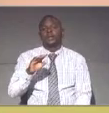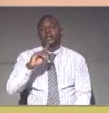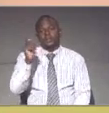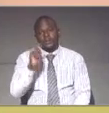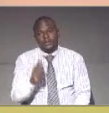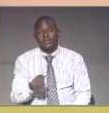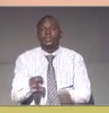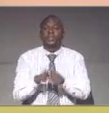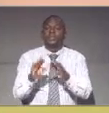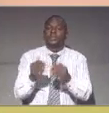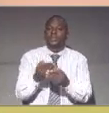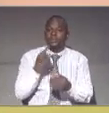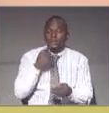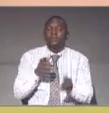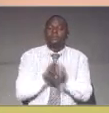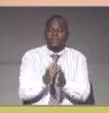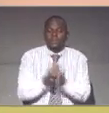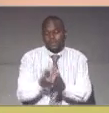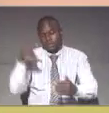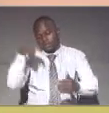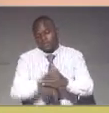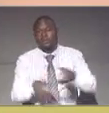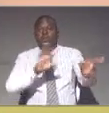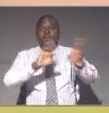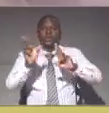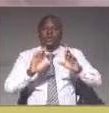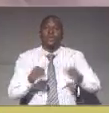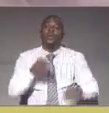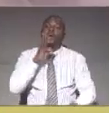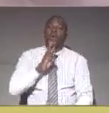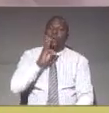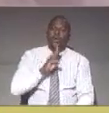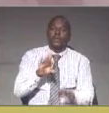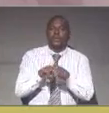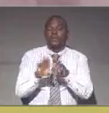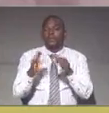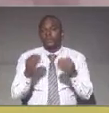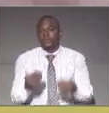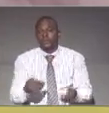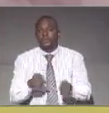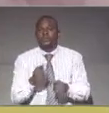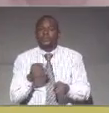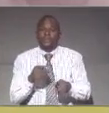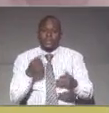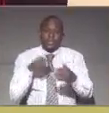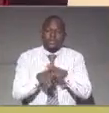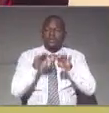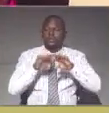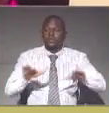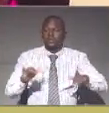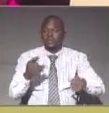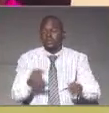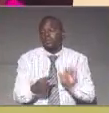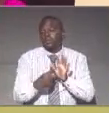and they can testify. They are all waiting for my wife. As part of the strategy to enter overseas markets, the company